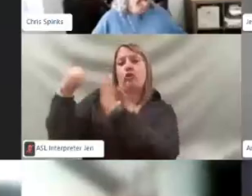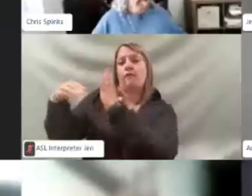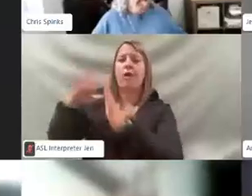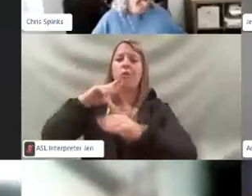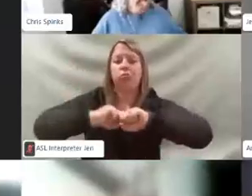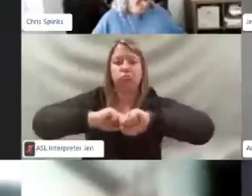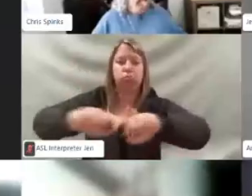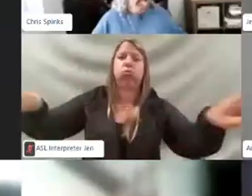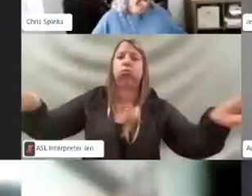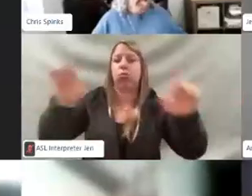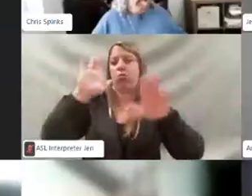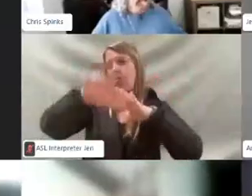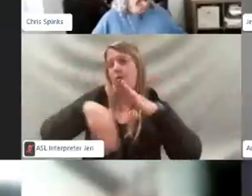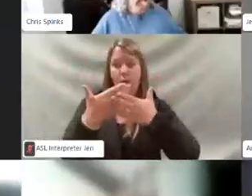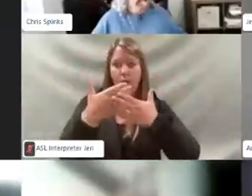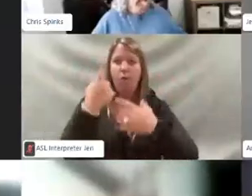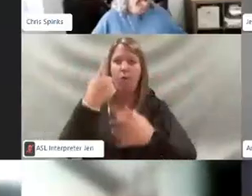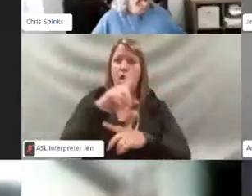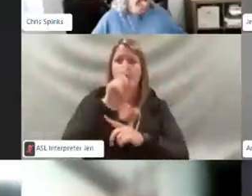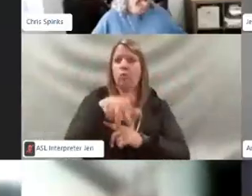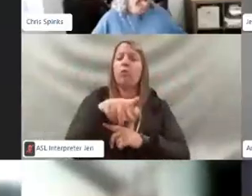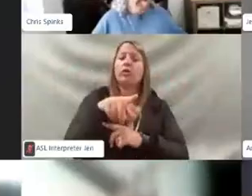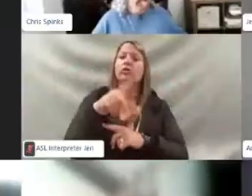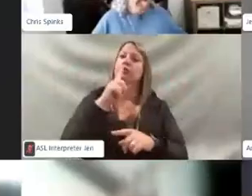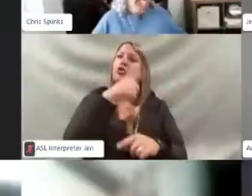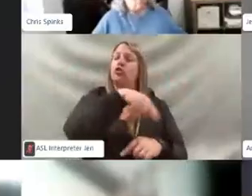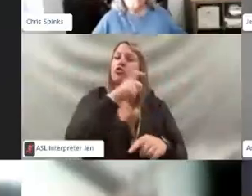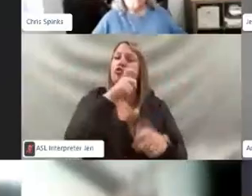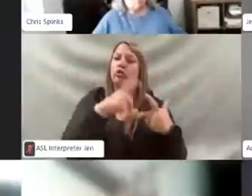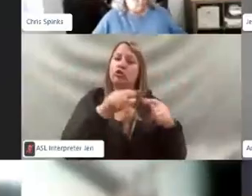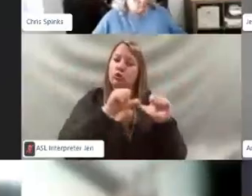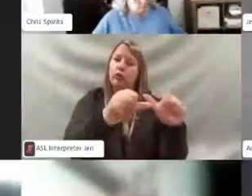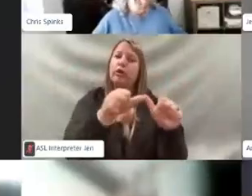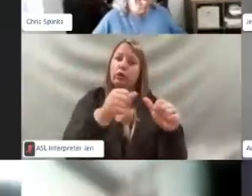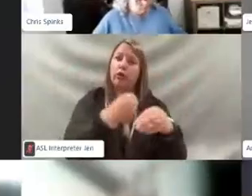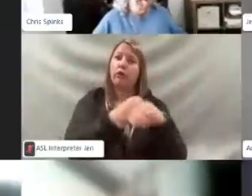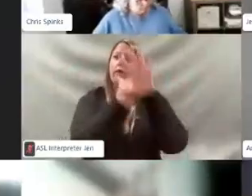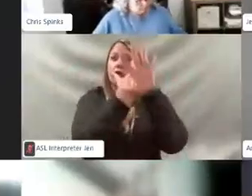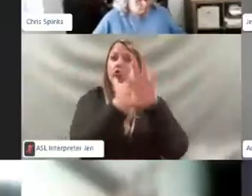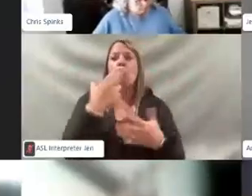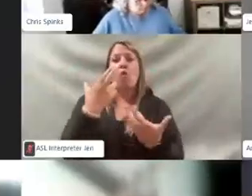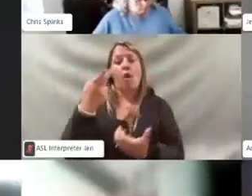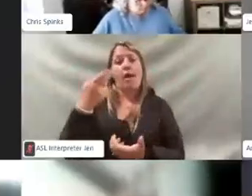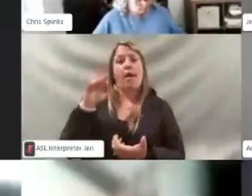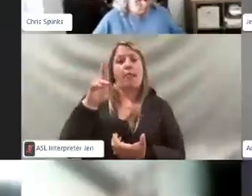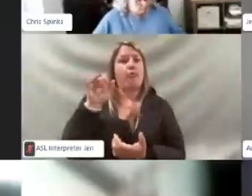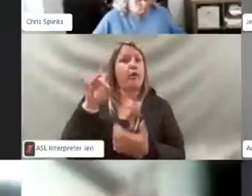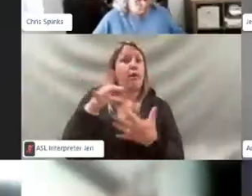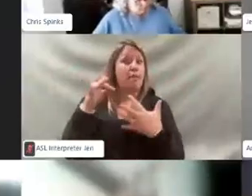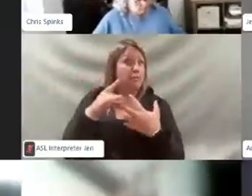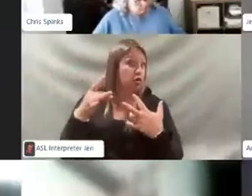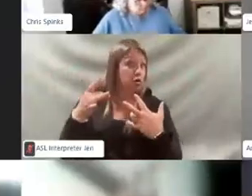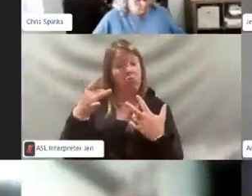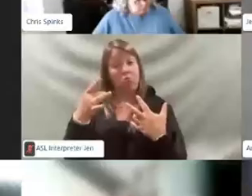panelists and attendees. One of the questions on there is if folks would like to continue to meet virtually or if people would like a hybrid option. We've been doing